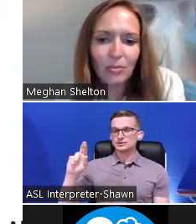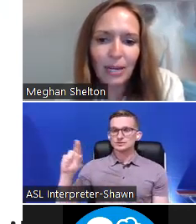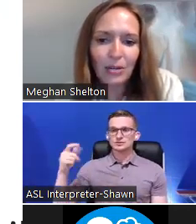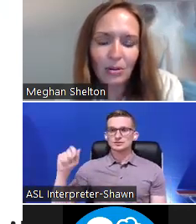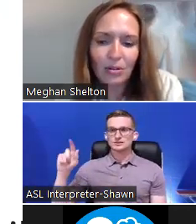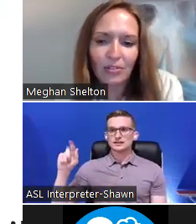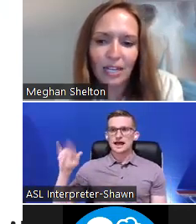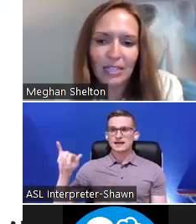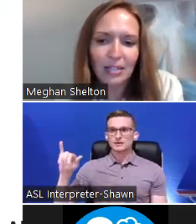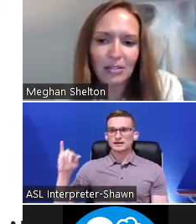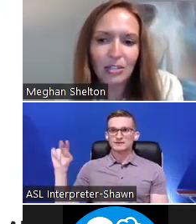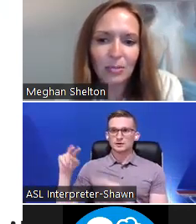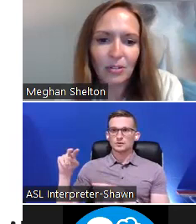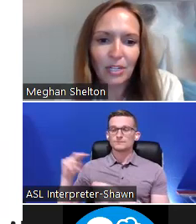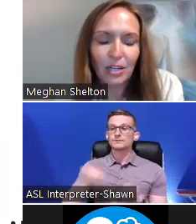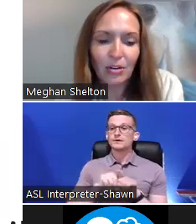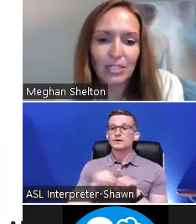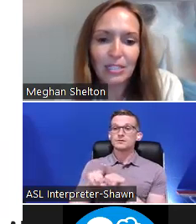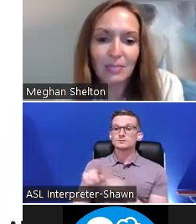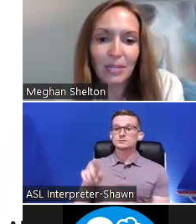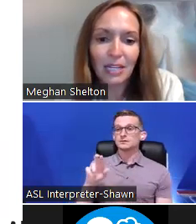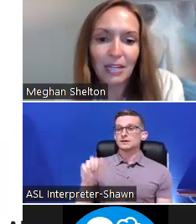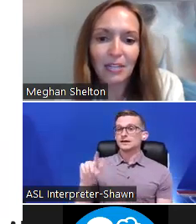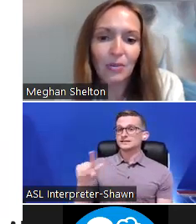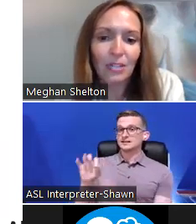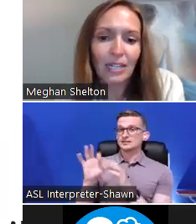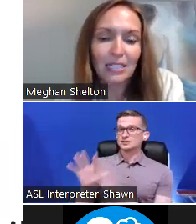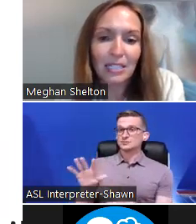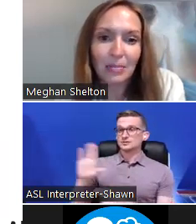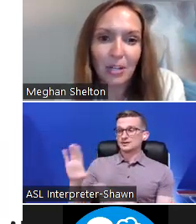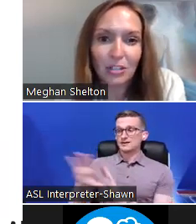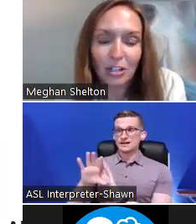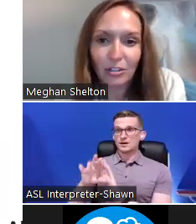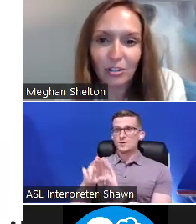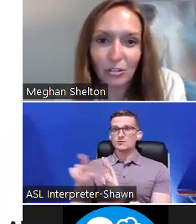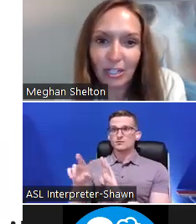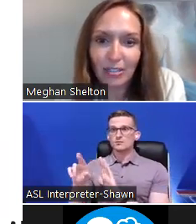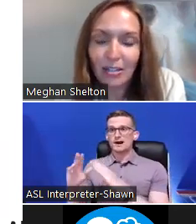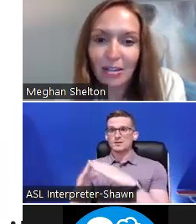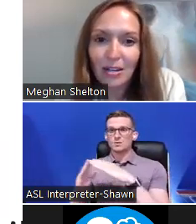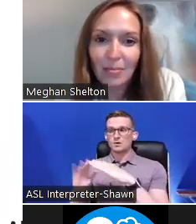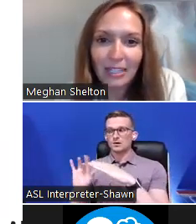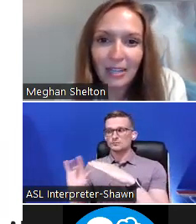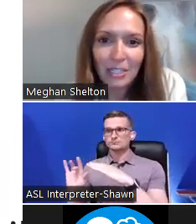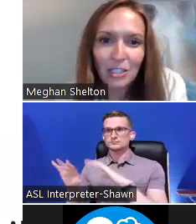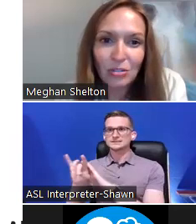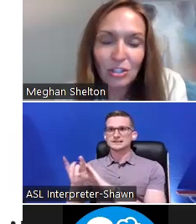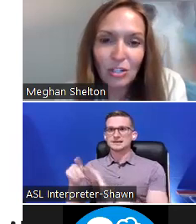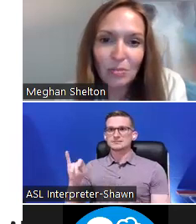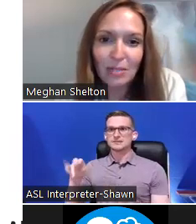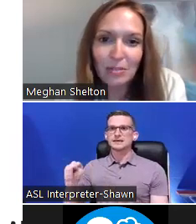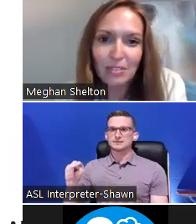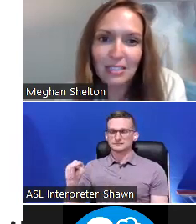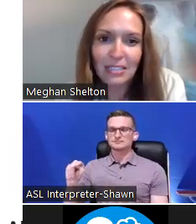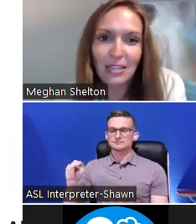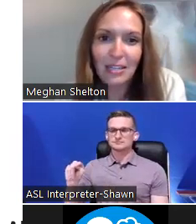over the right corner of the ASL interpreter video and select pin if you would like to see them larger on your screen. But like I mentioned, you should